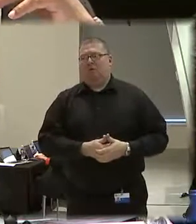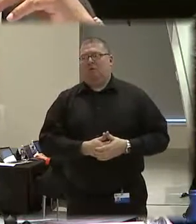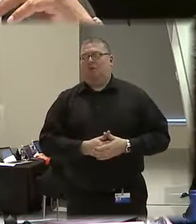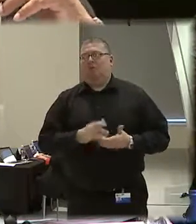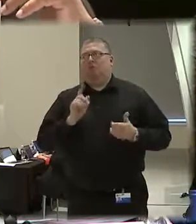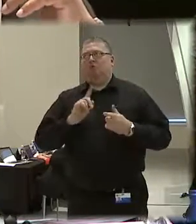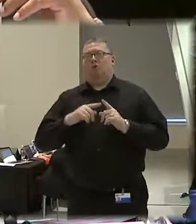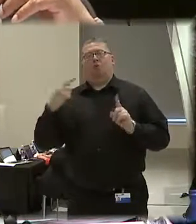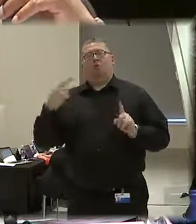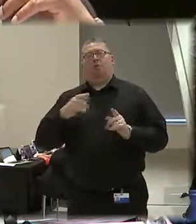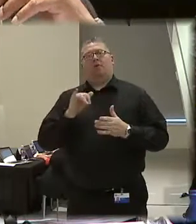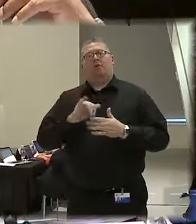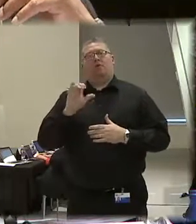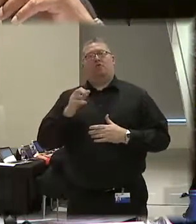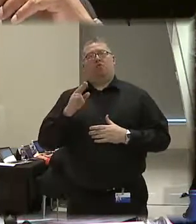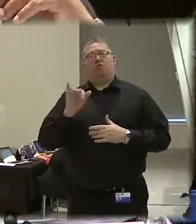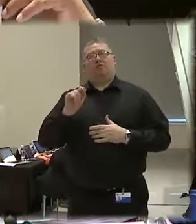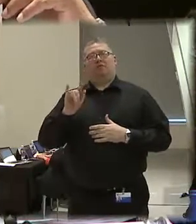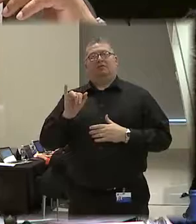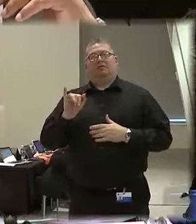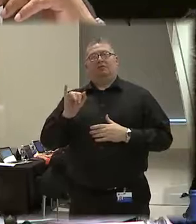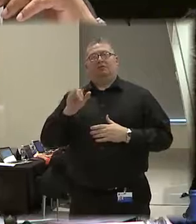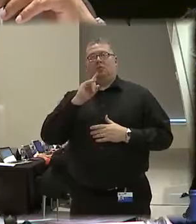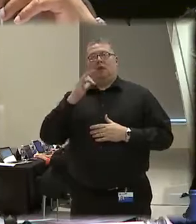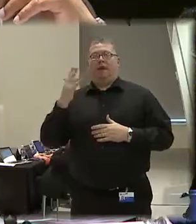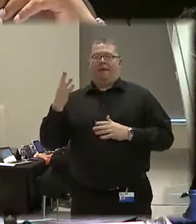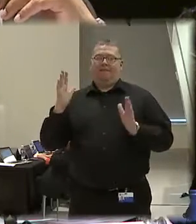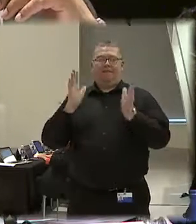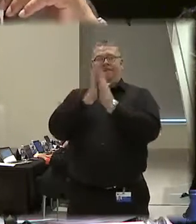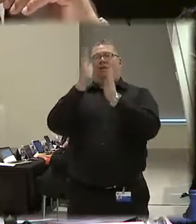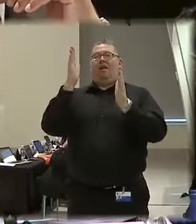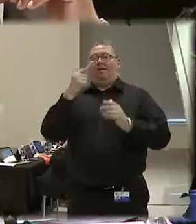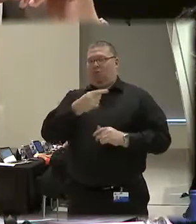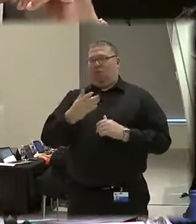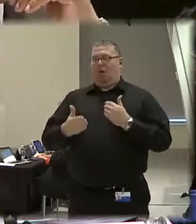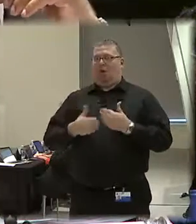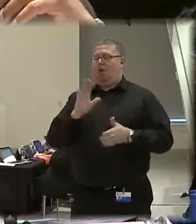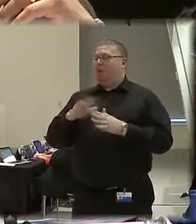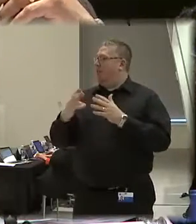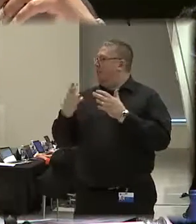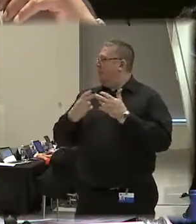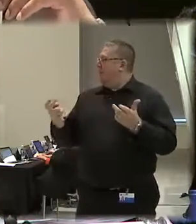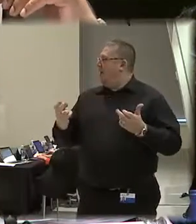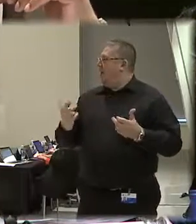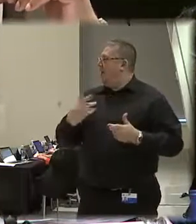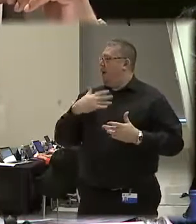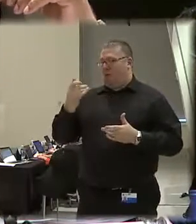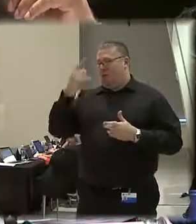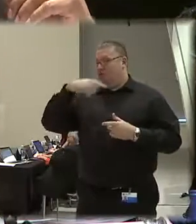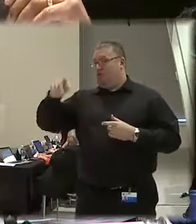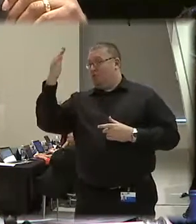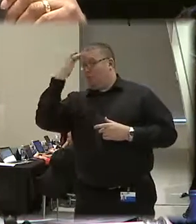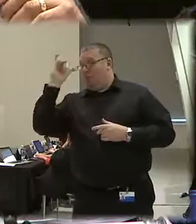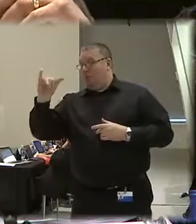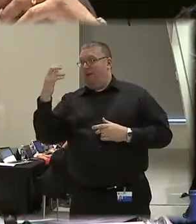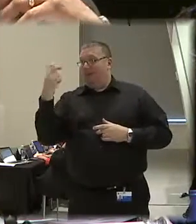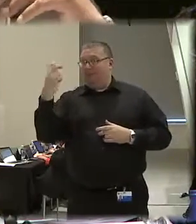point that Kristina was even high-fiving you on the panel. I just want that noted for those of you in the